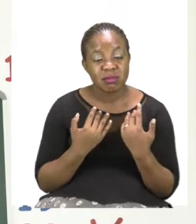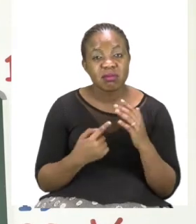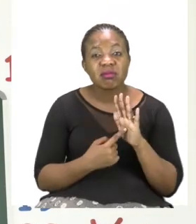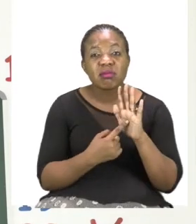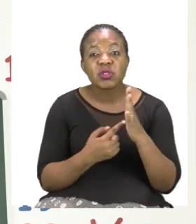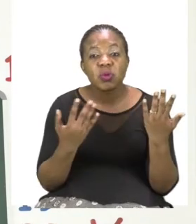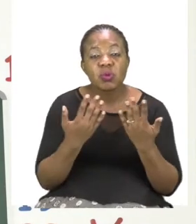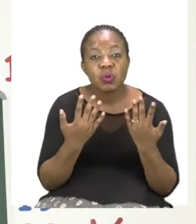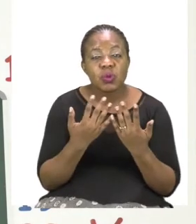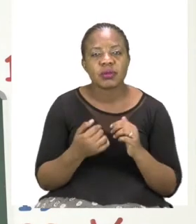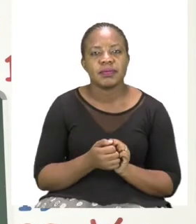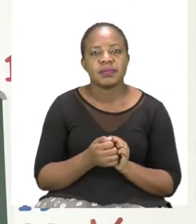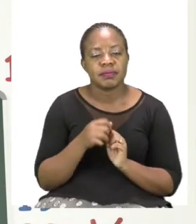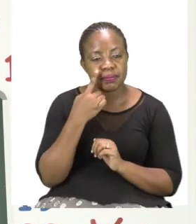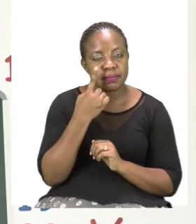the flag.